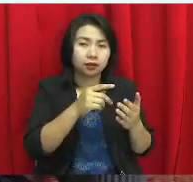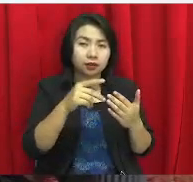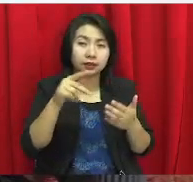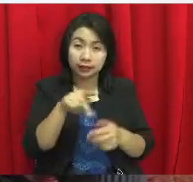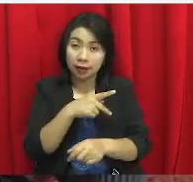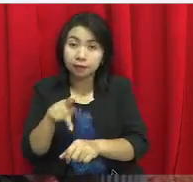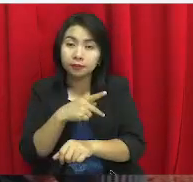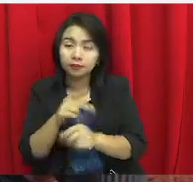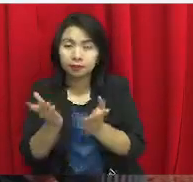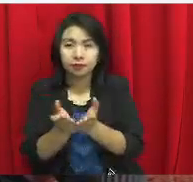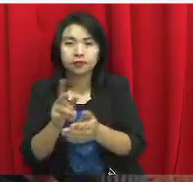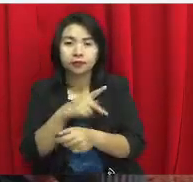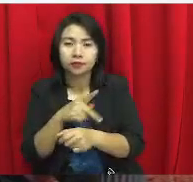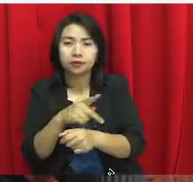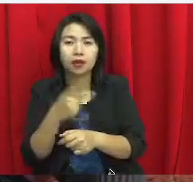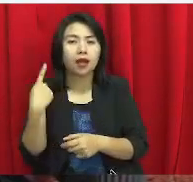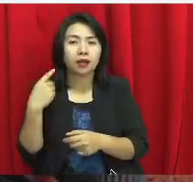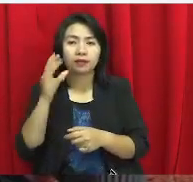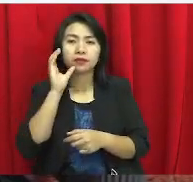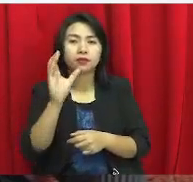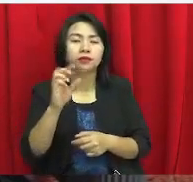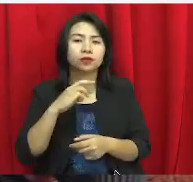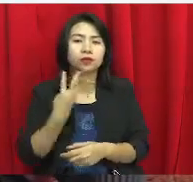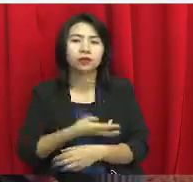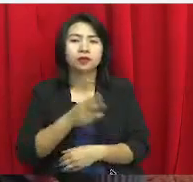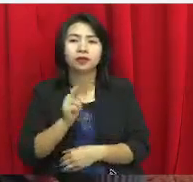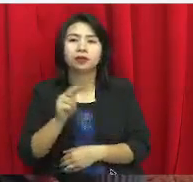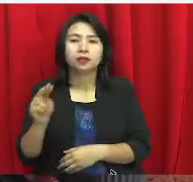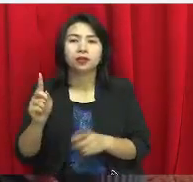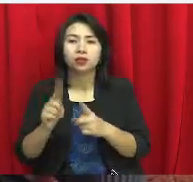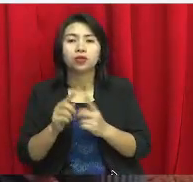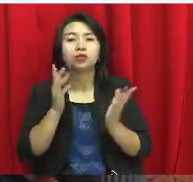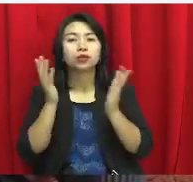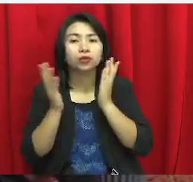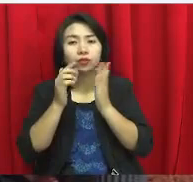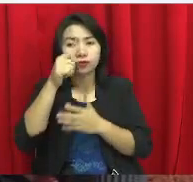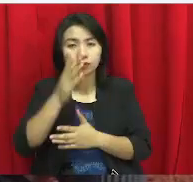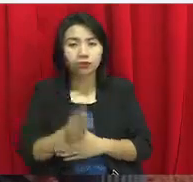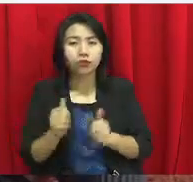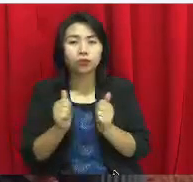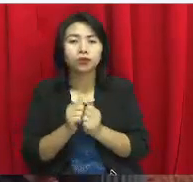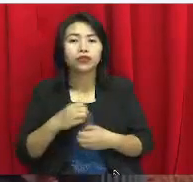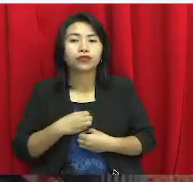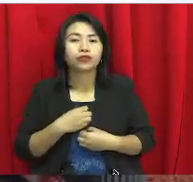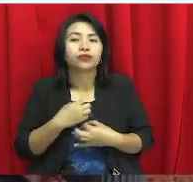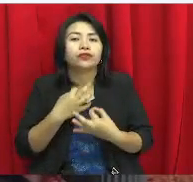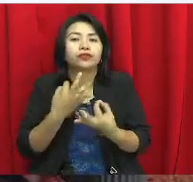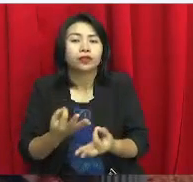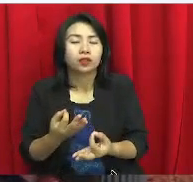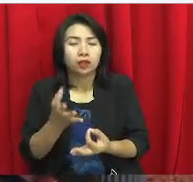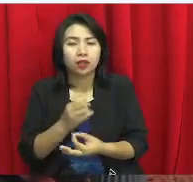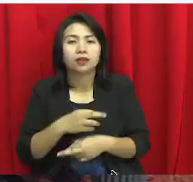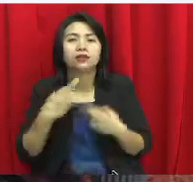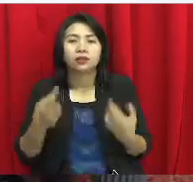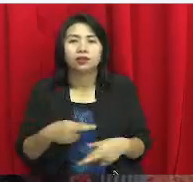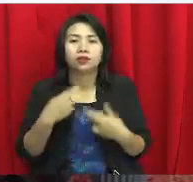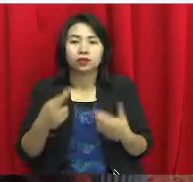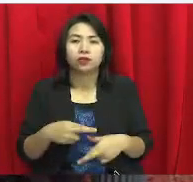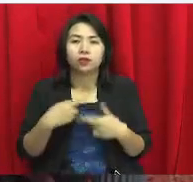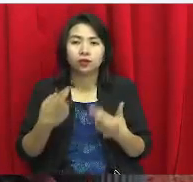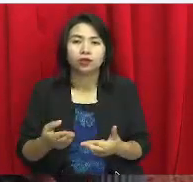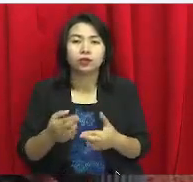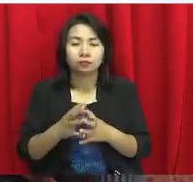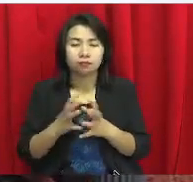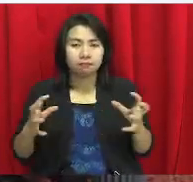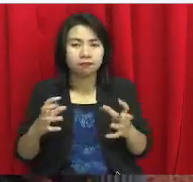po sa atin dito that we've got to serve the Lord with fear and rejoice with trembling. So makikita nyo po mga